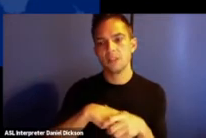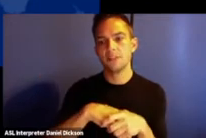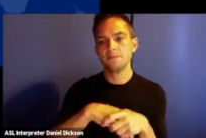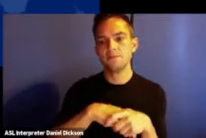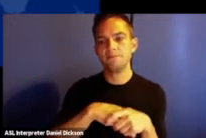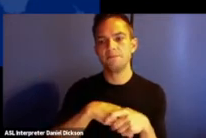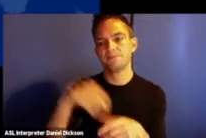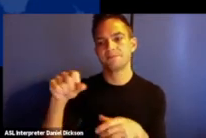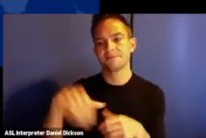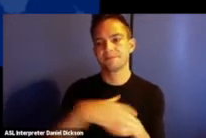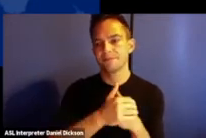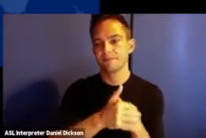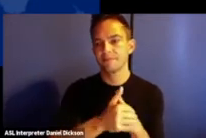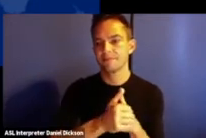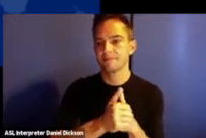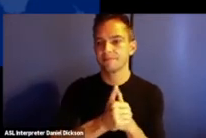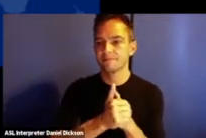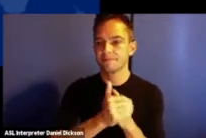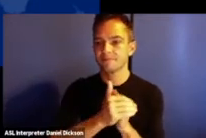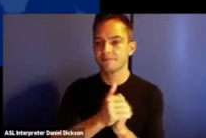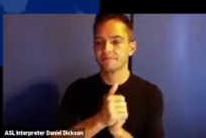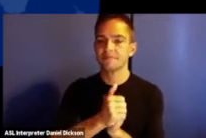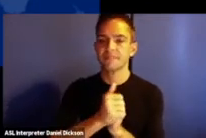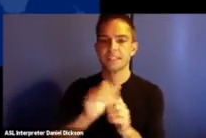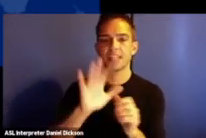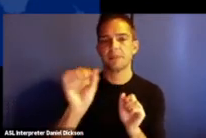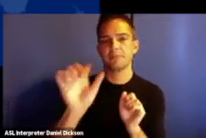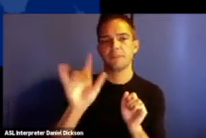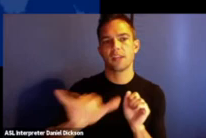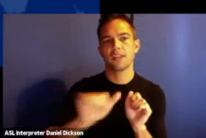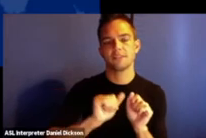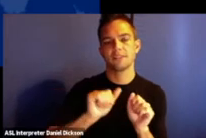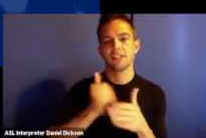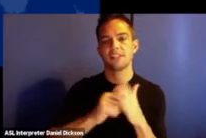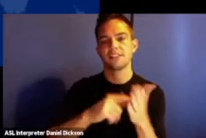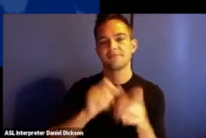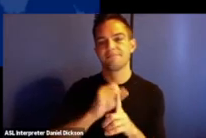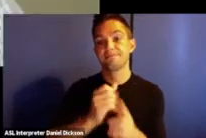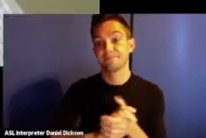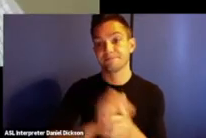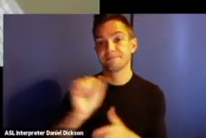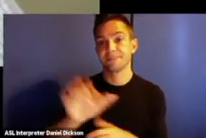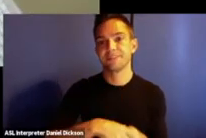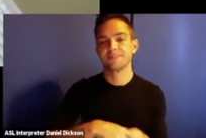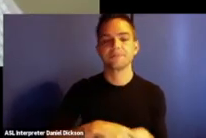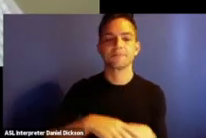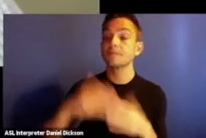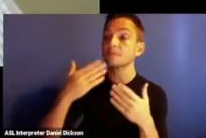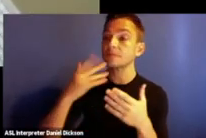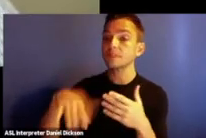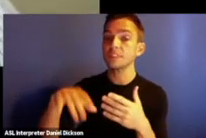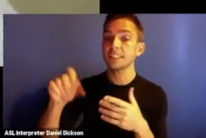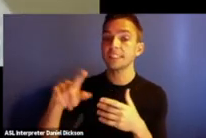Yeah, I think that's mainly my take for that and the basis of technology. Yes. Thank you for that,